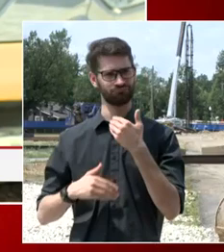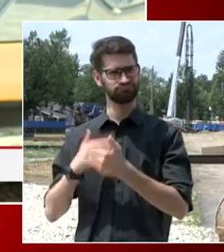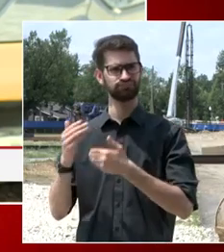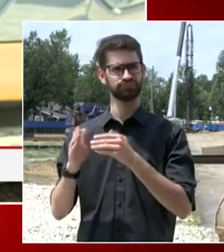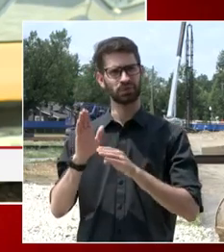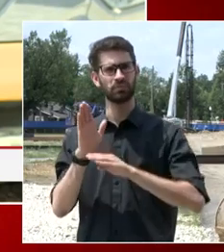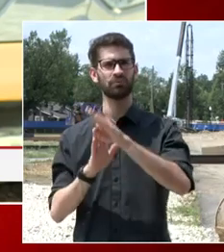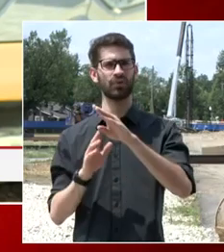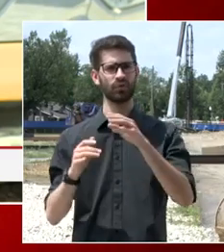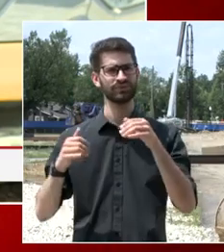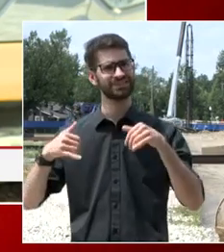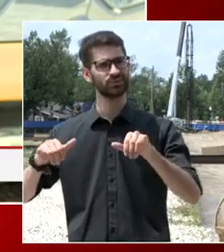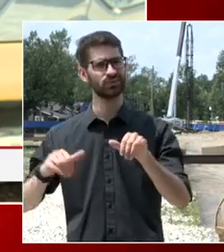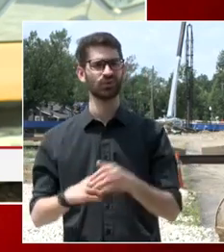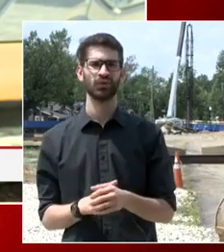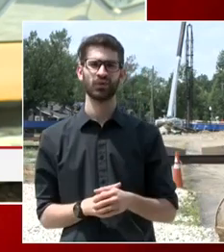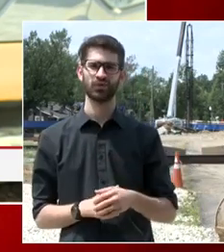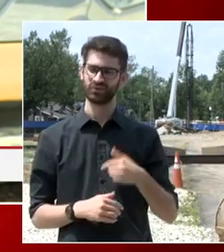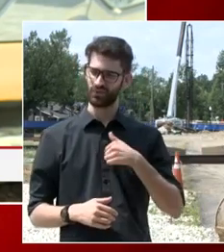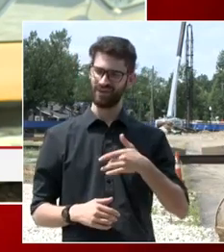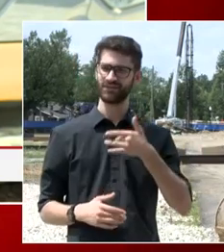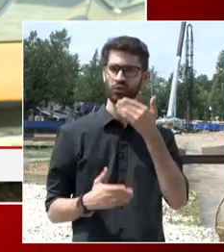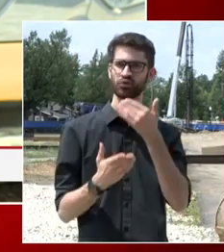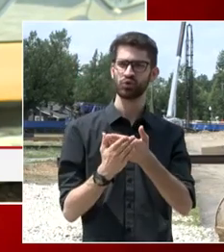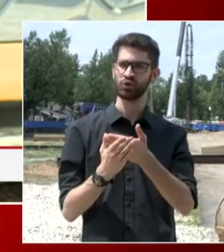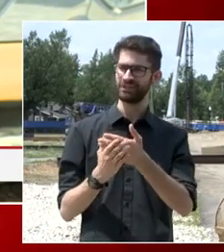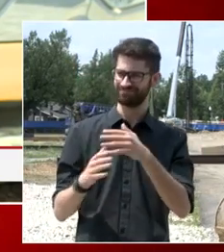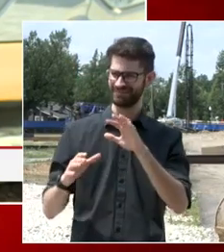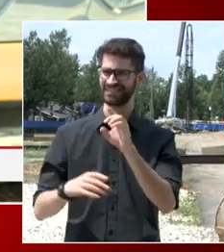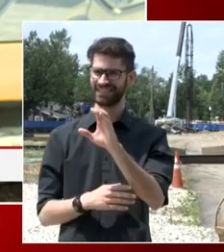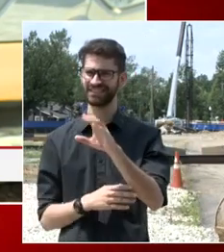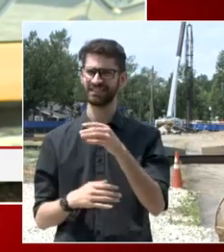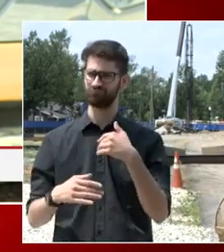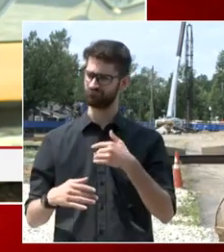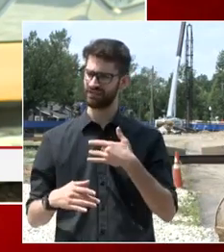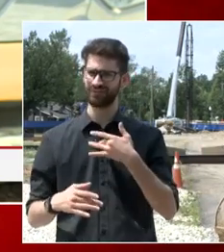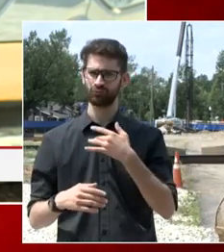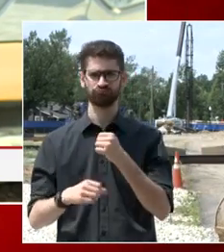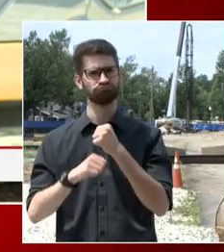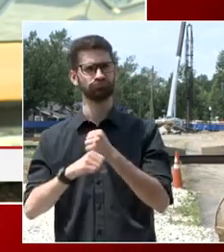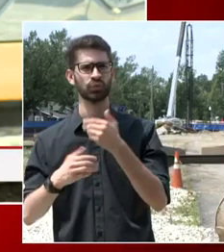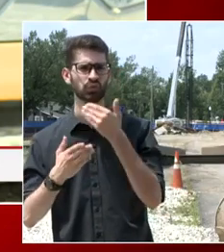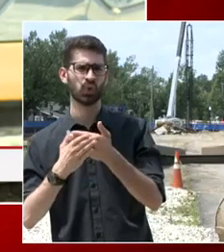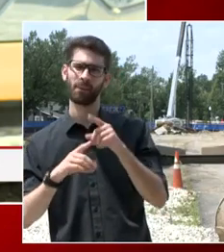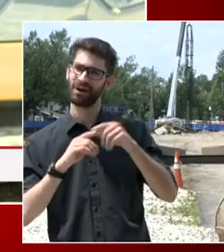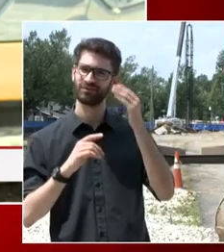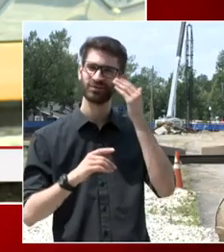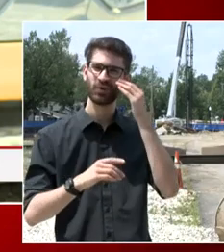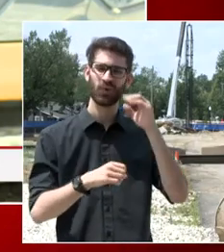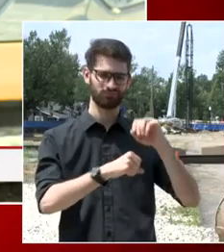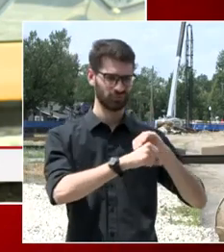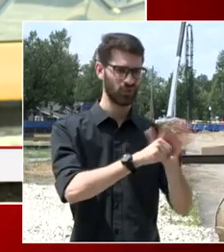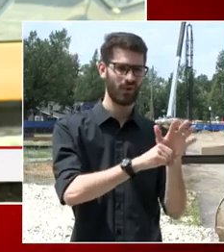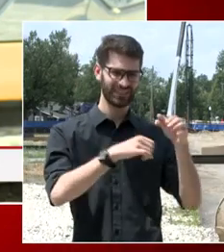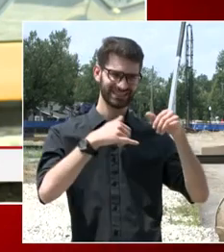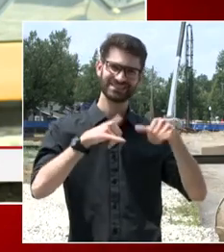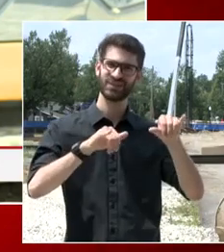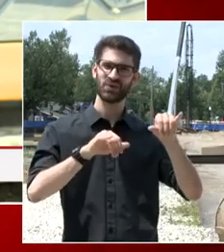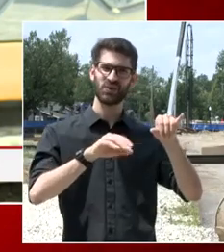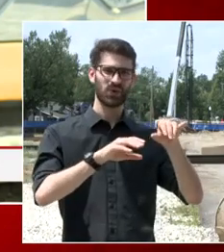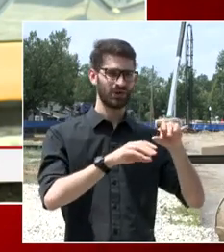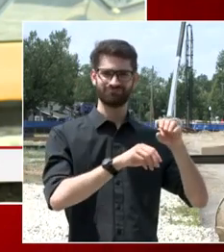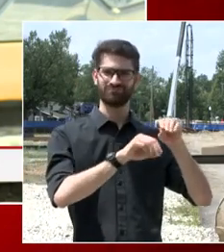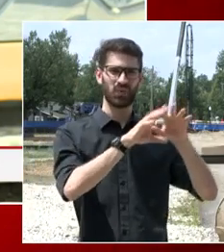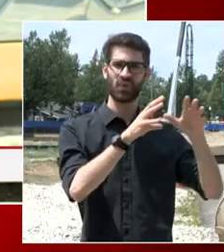Yet we know that the virus is still out there in the world. So we will continue to monitor it